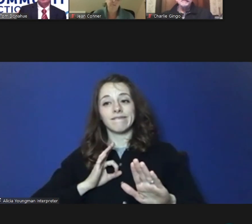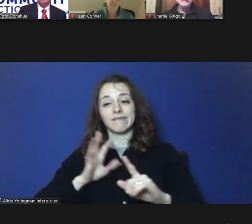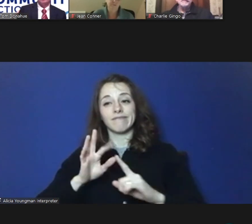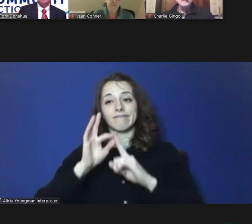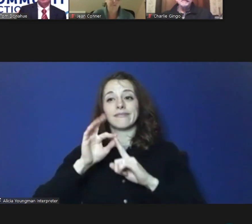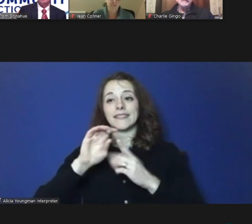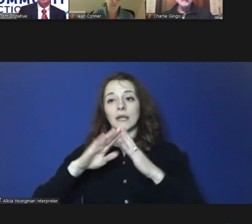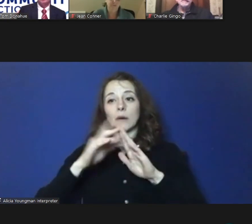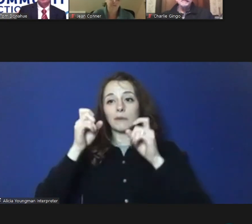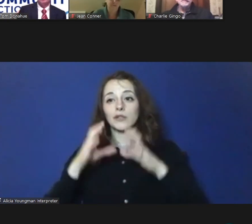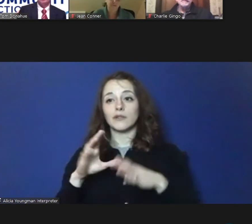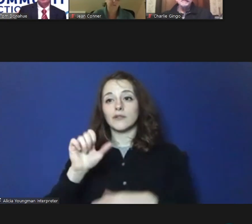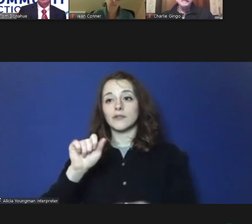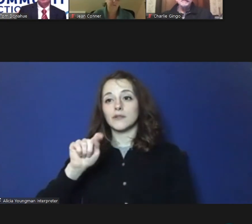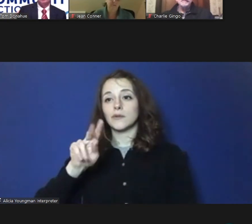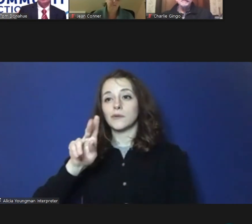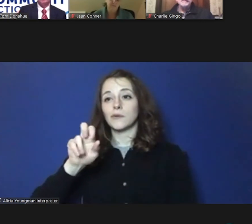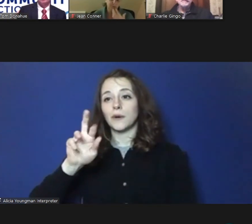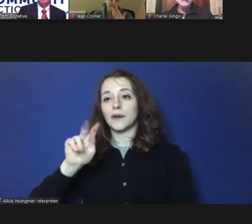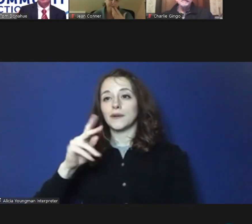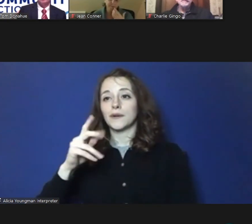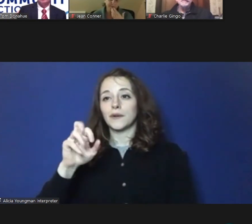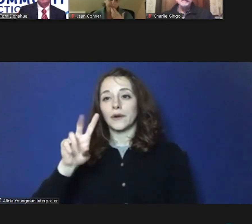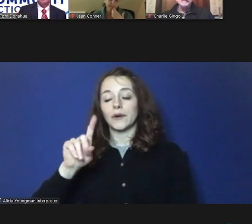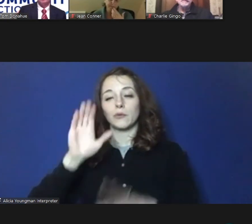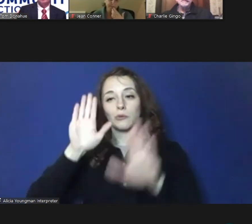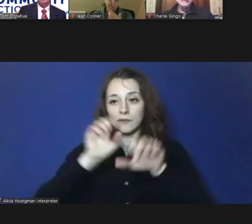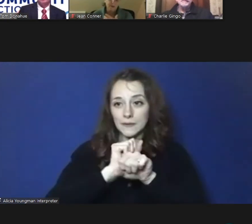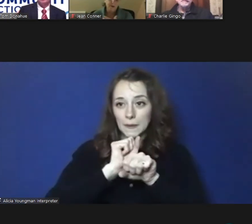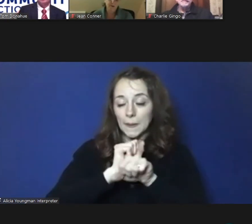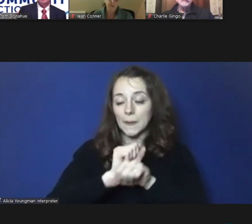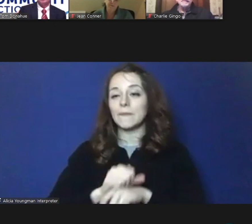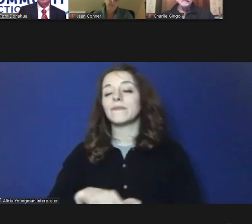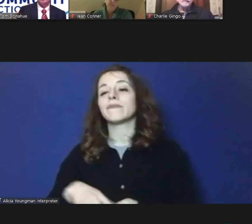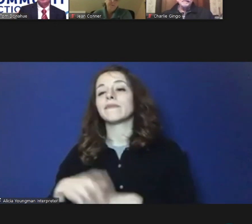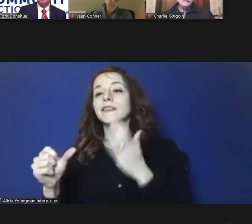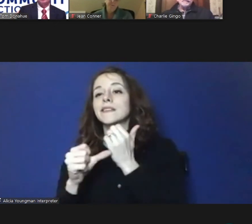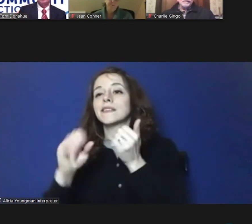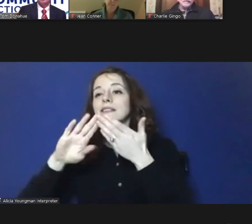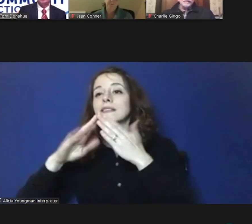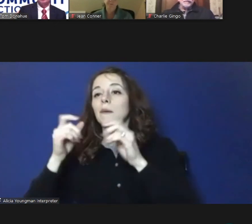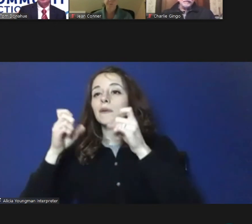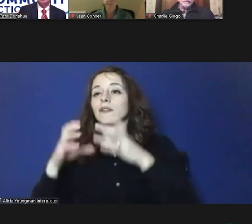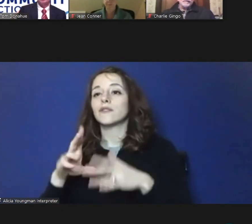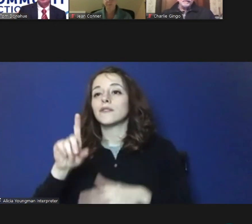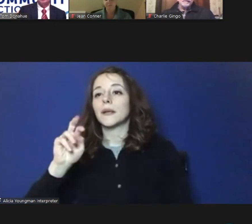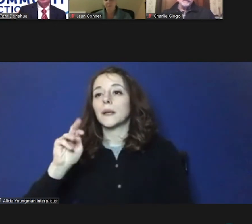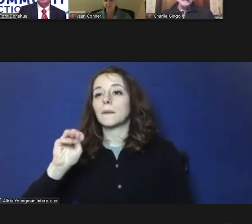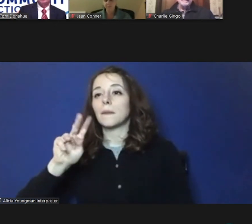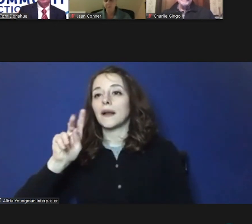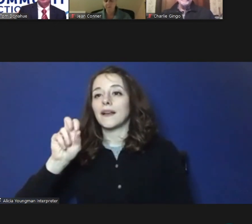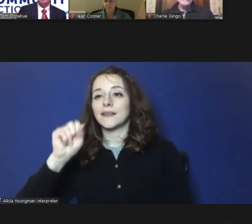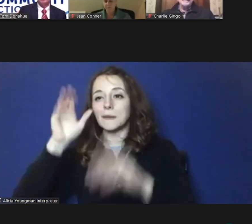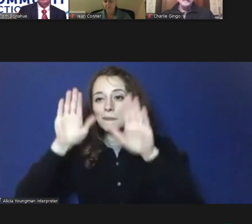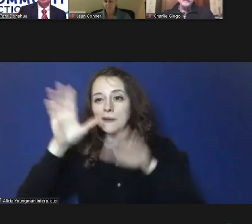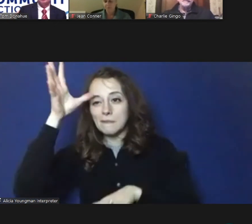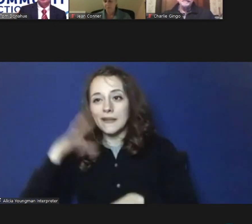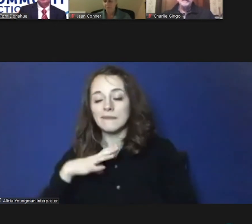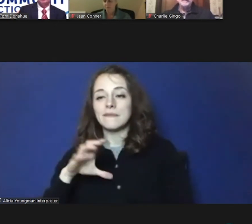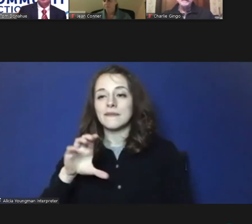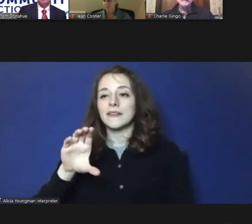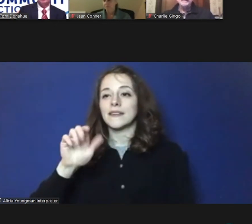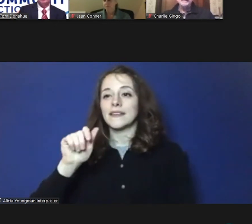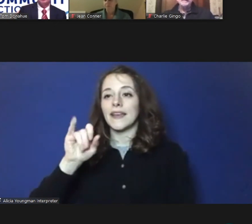Stuart Hurd, who does a fantastic job, our assistant town manager, Dan Monks, who is an amazing man, Cassie Barbeau,